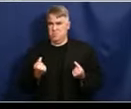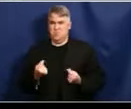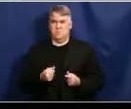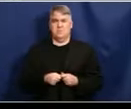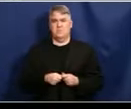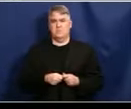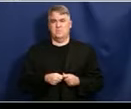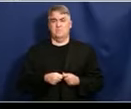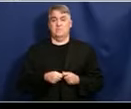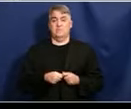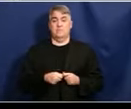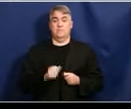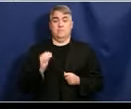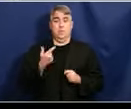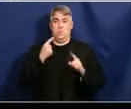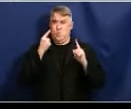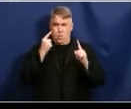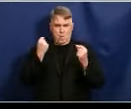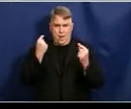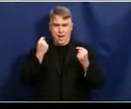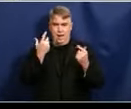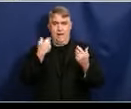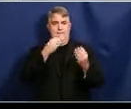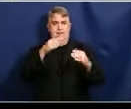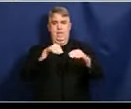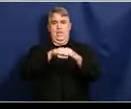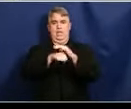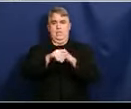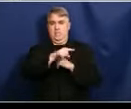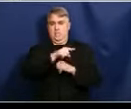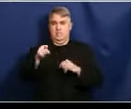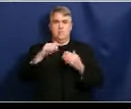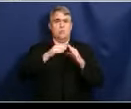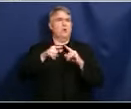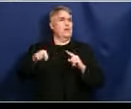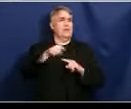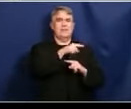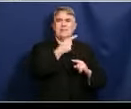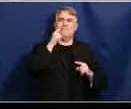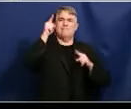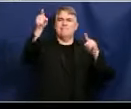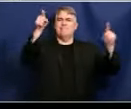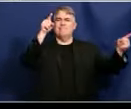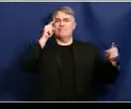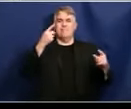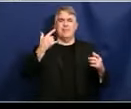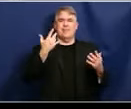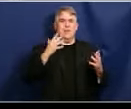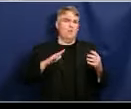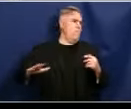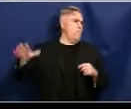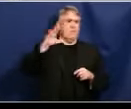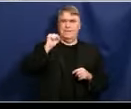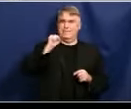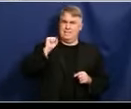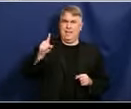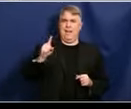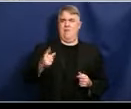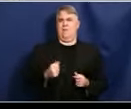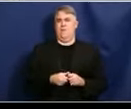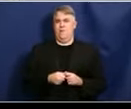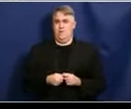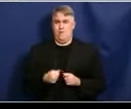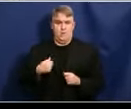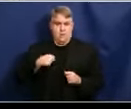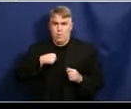provide access to vaccination across all of our communities across all of San Diego County. We partnered with